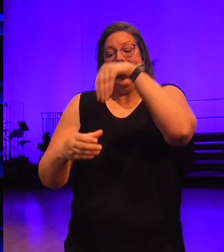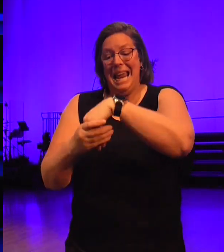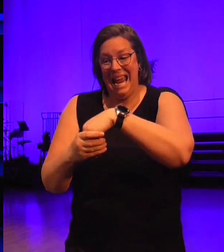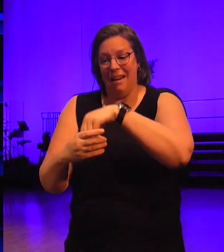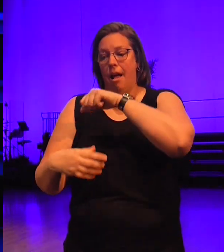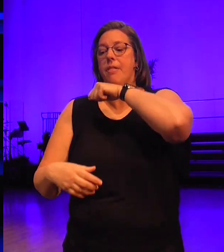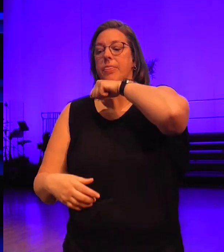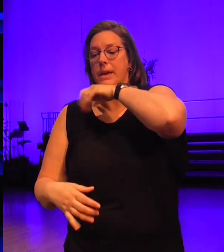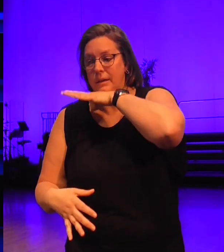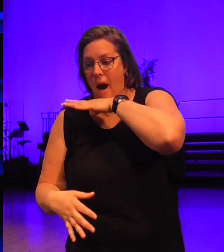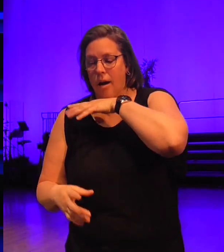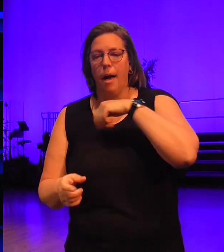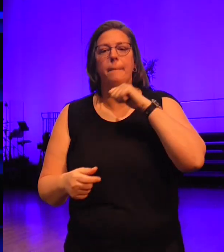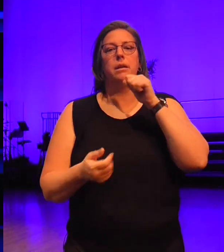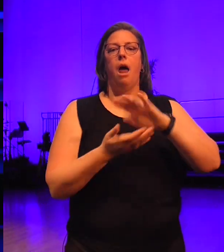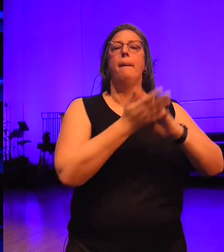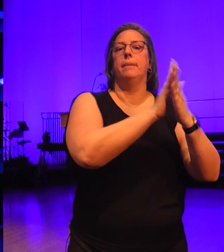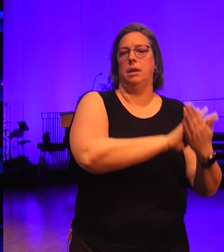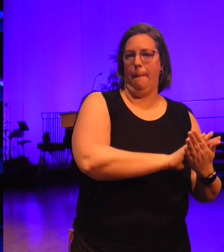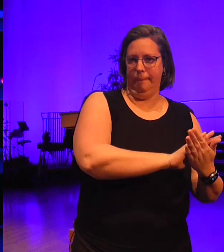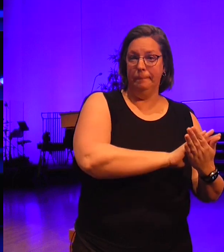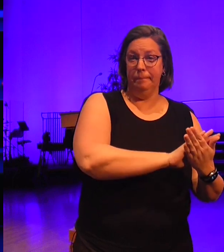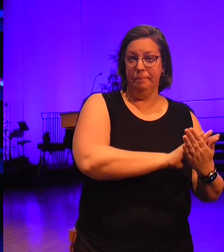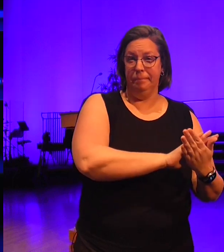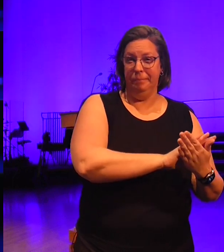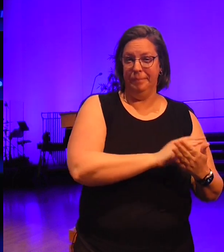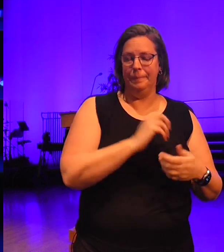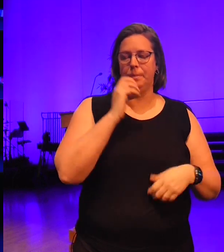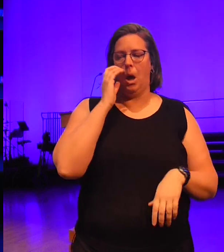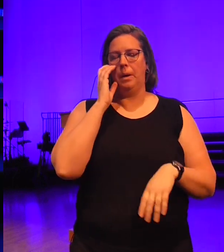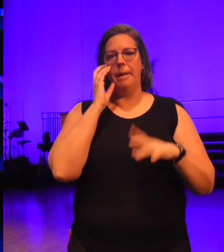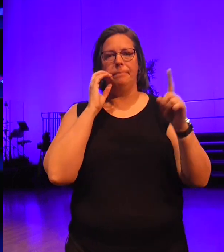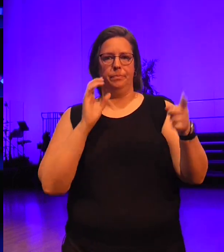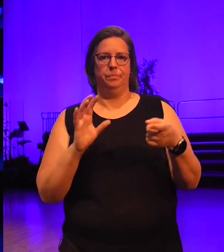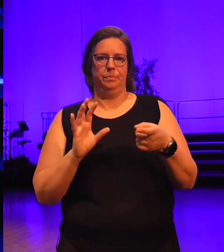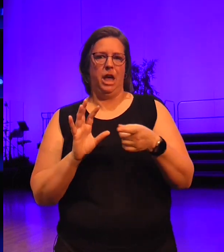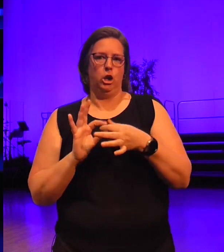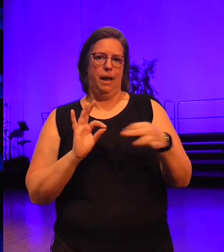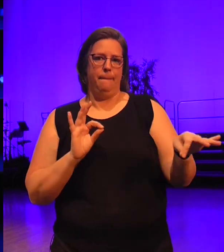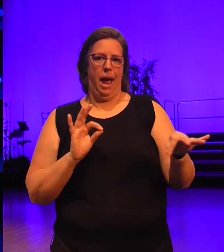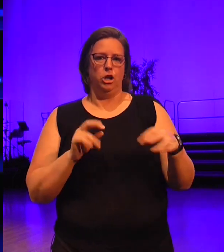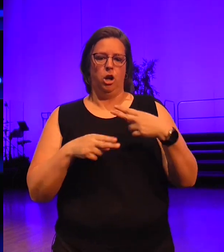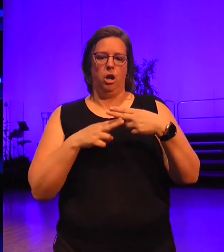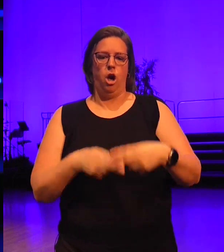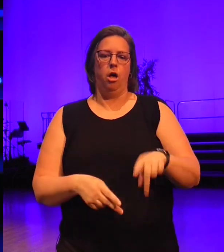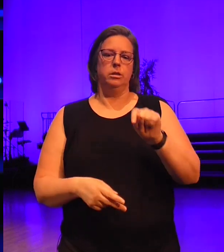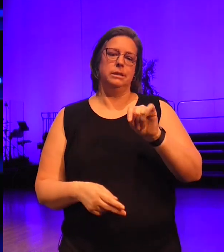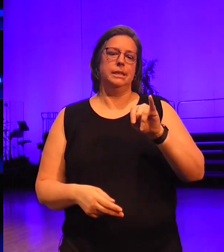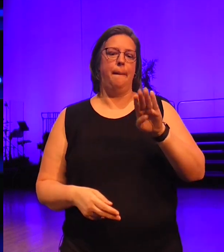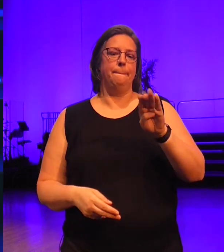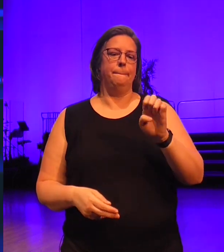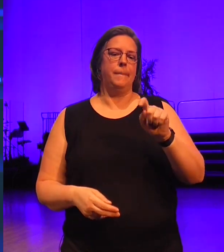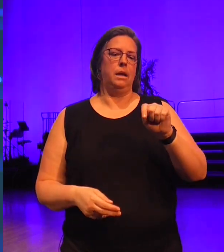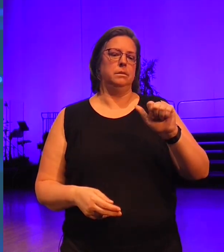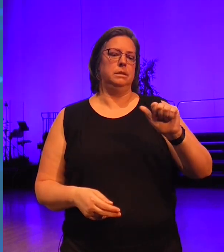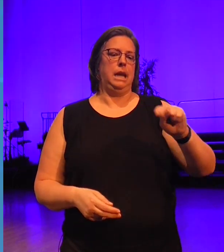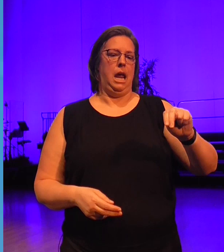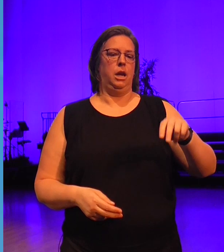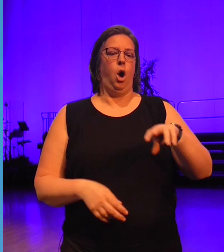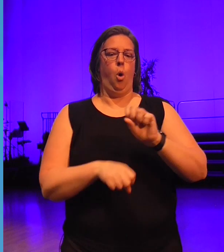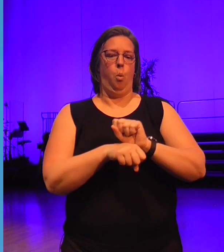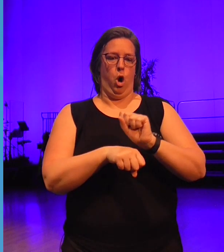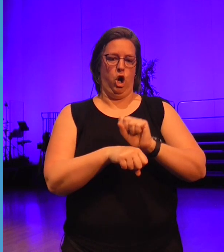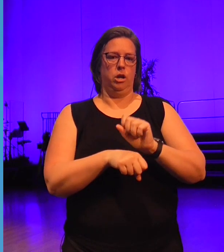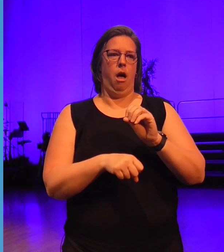it. There's a beautiful passage from a great Buddhist work called the Tibetan Book of Great Liberation. It